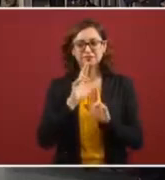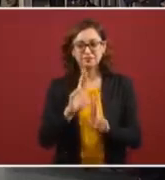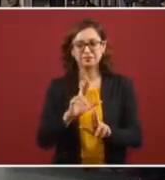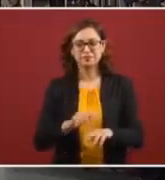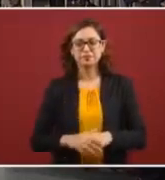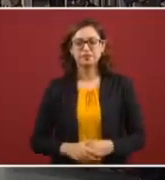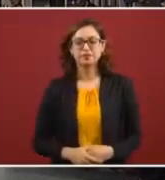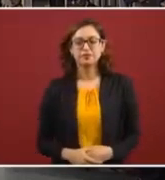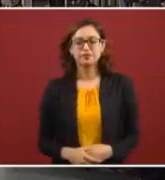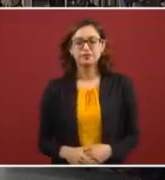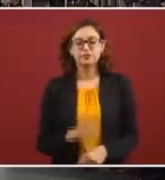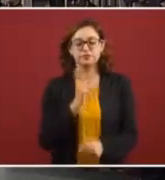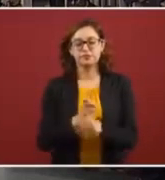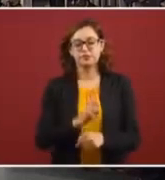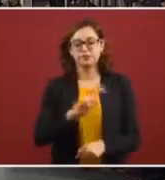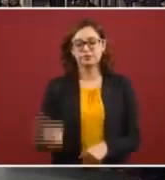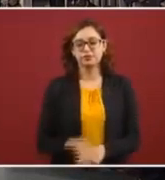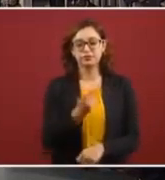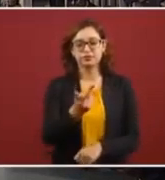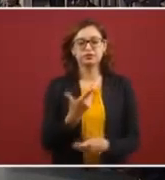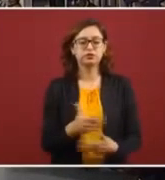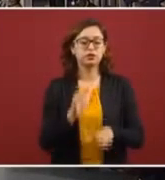a report tomorrow.